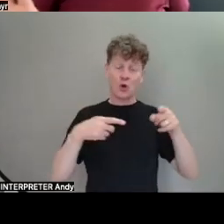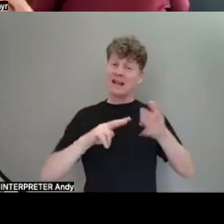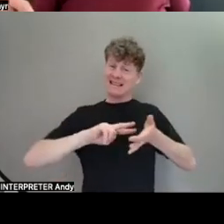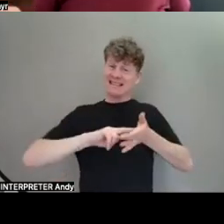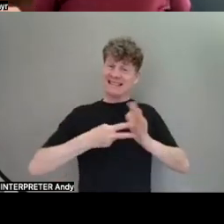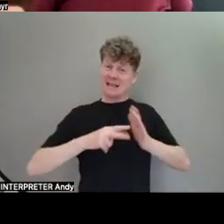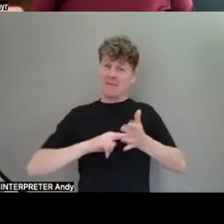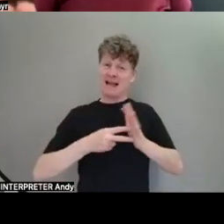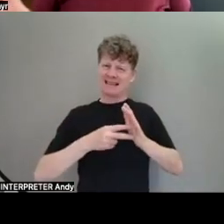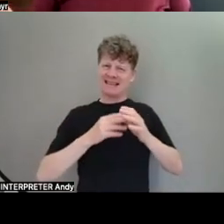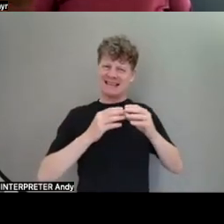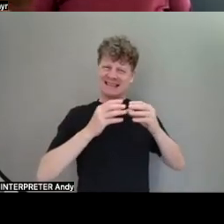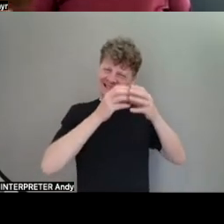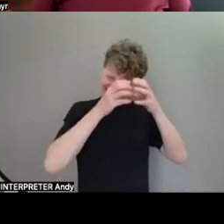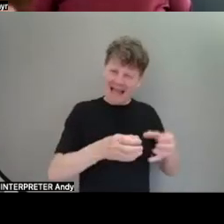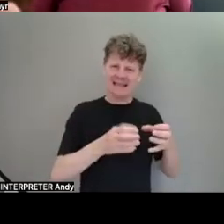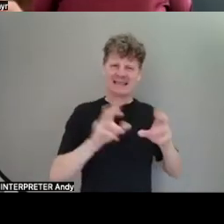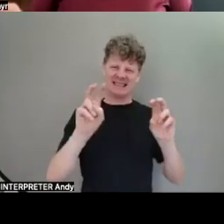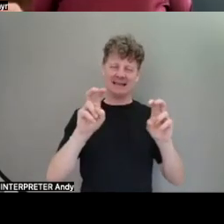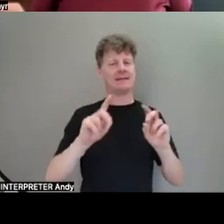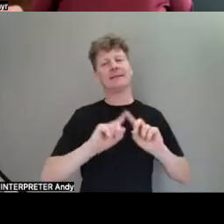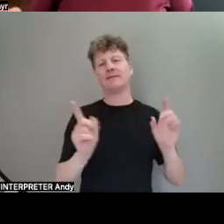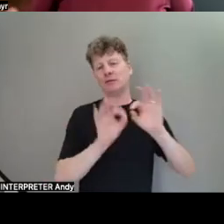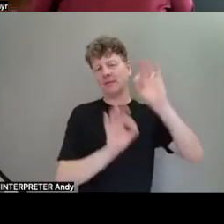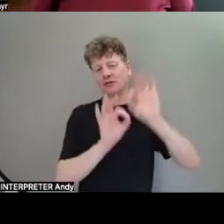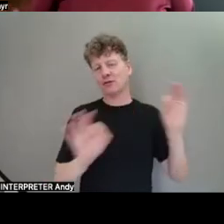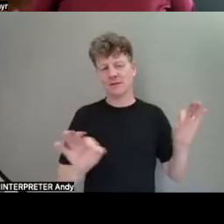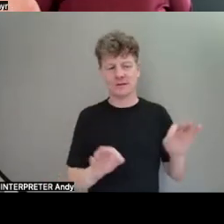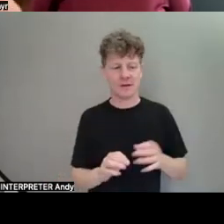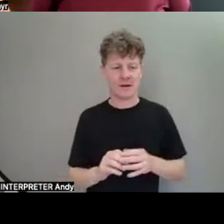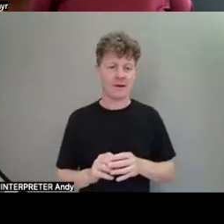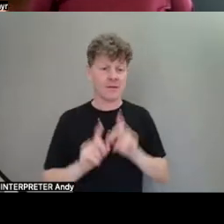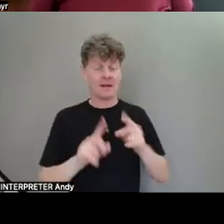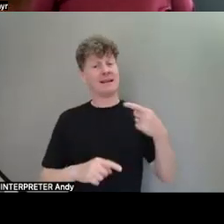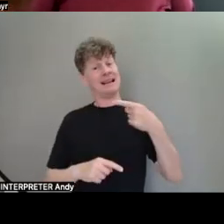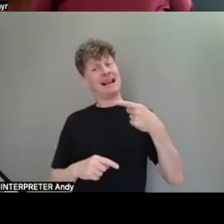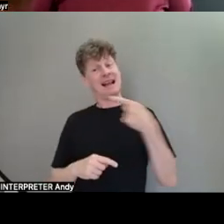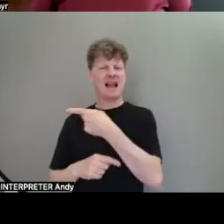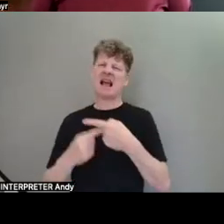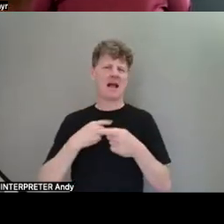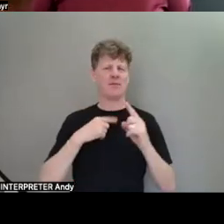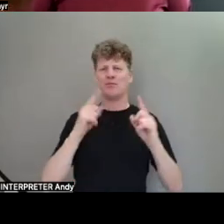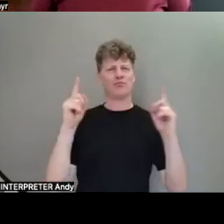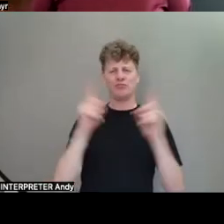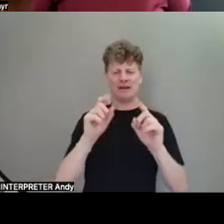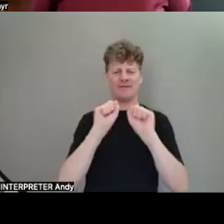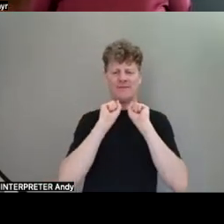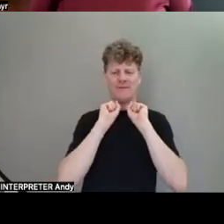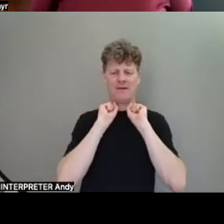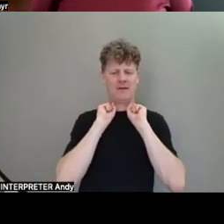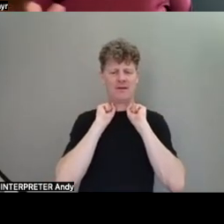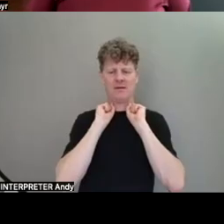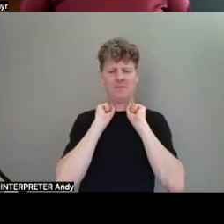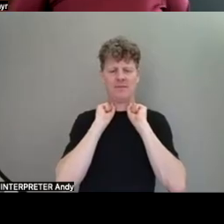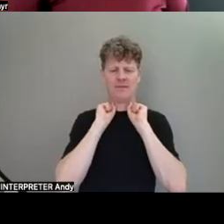we calculated multiple different measures. But here I will just very briefly mention